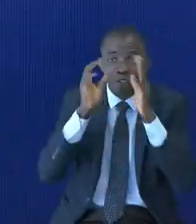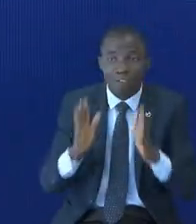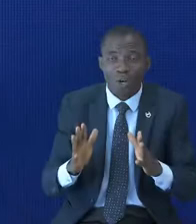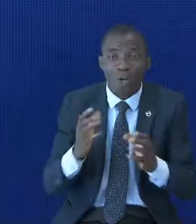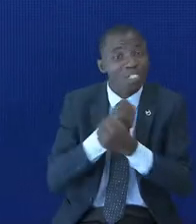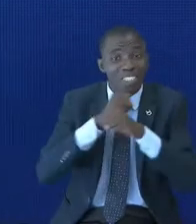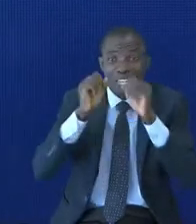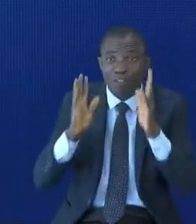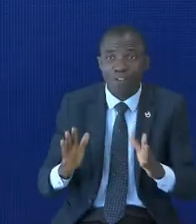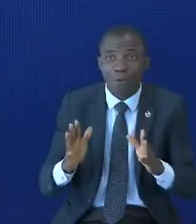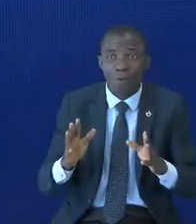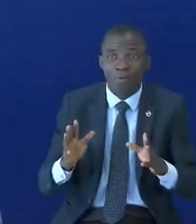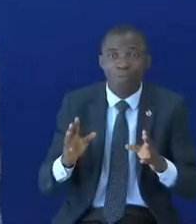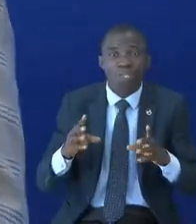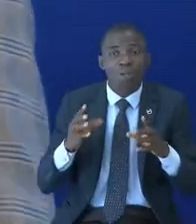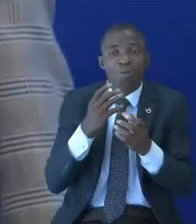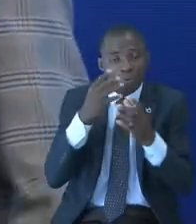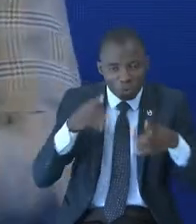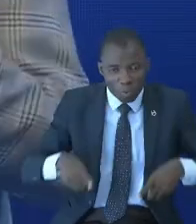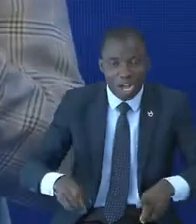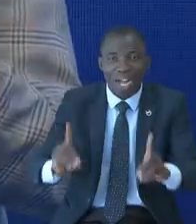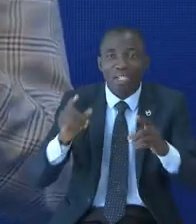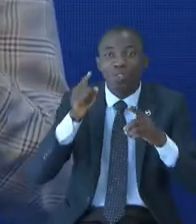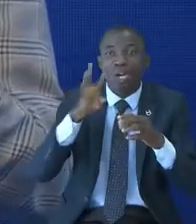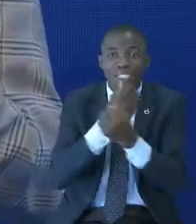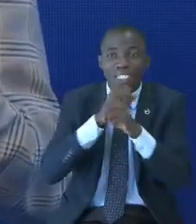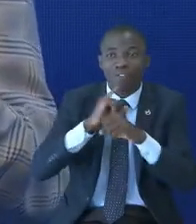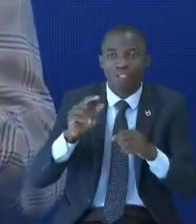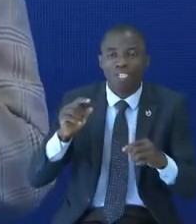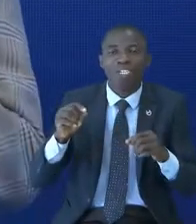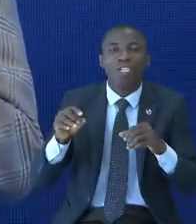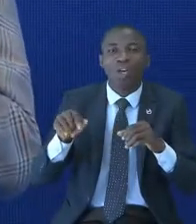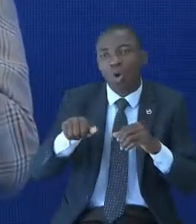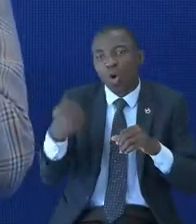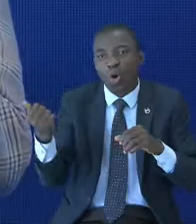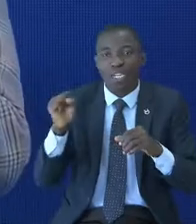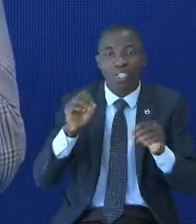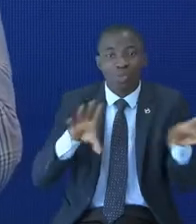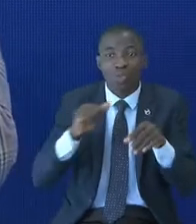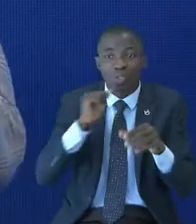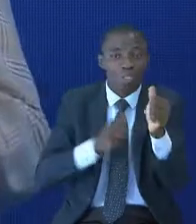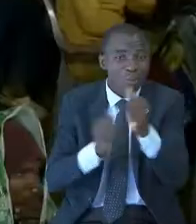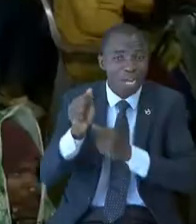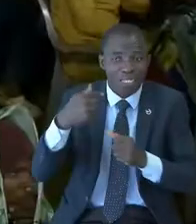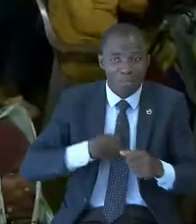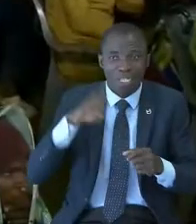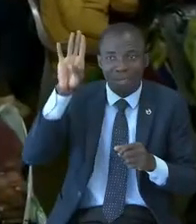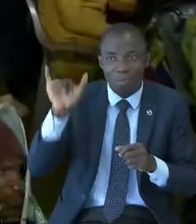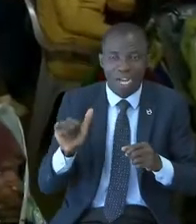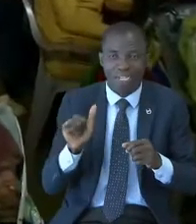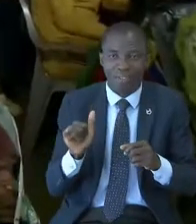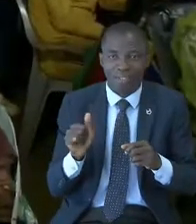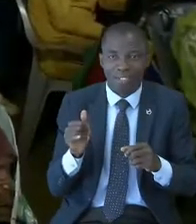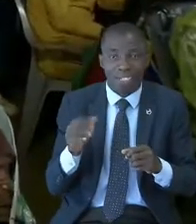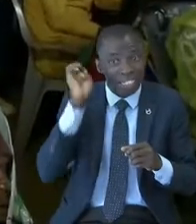Savior, while you are saving others, do not pass me by. He has